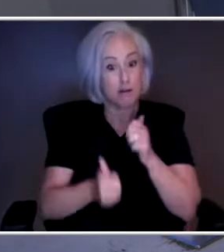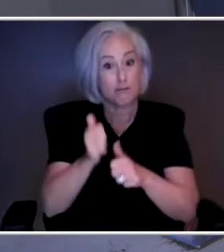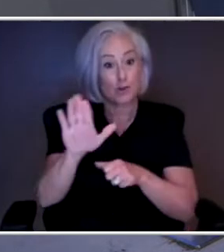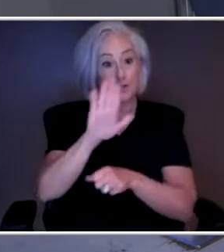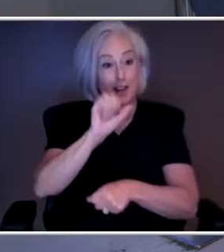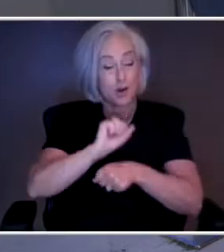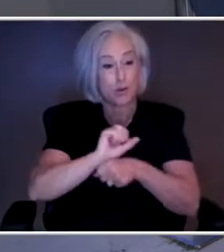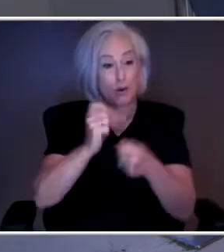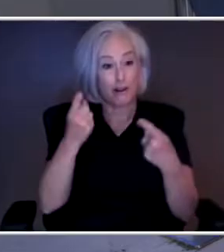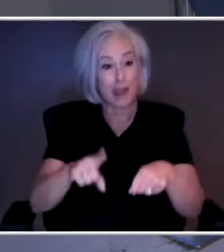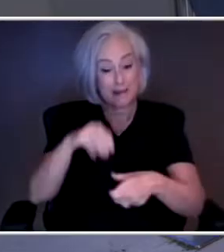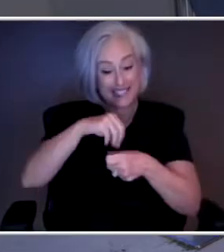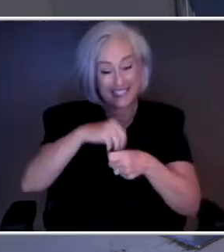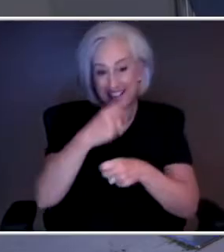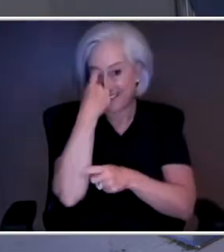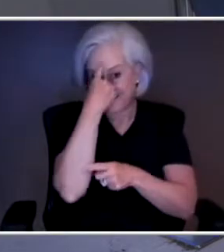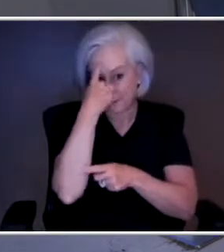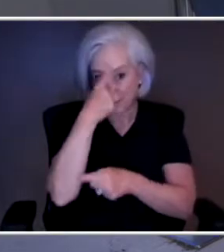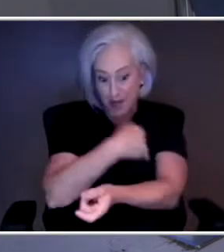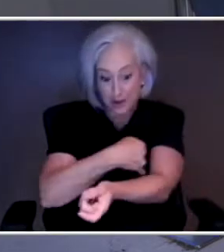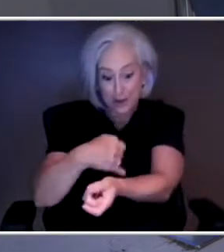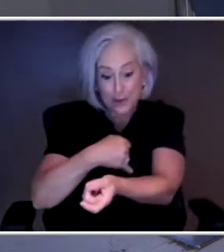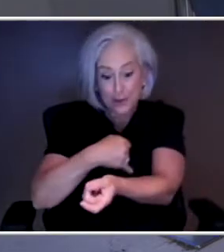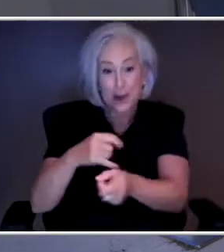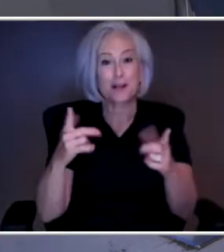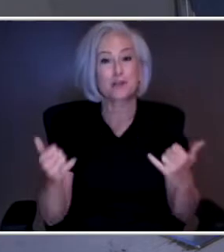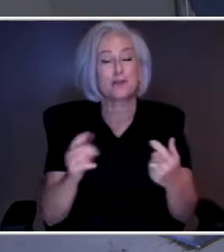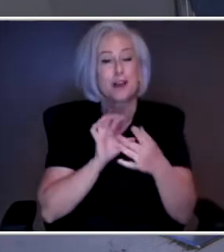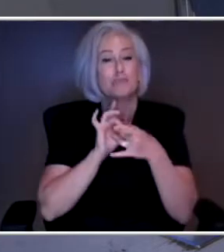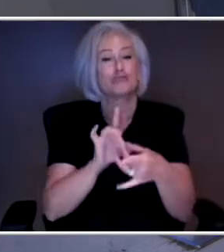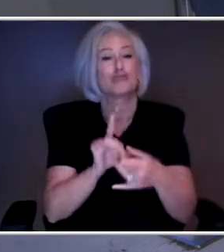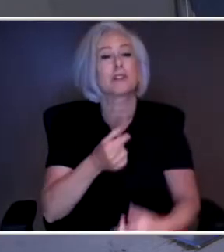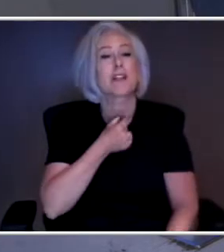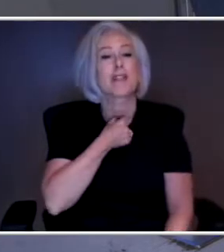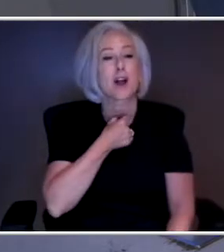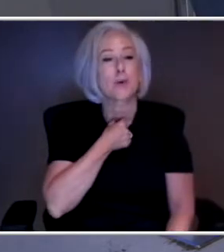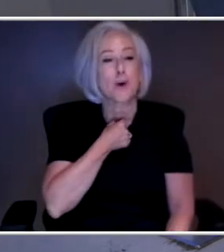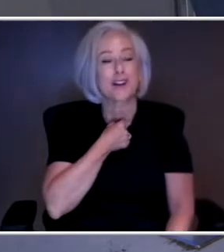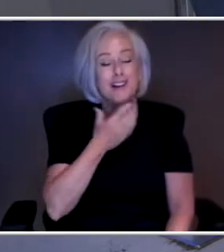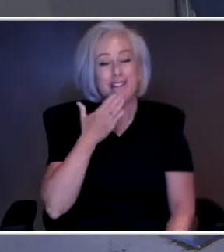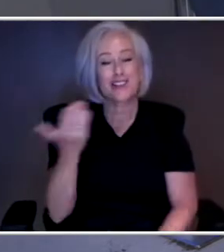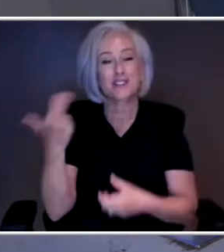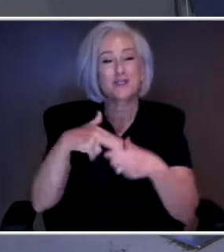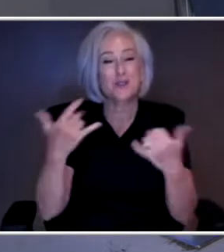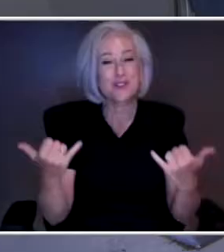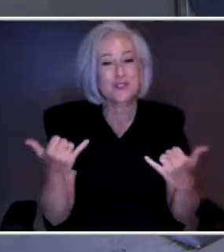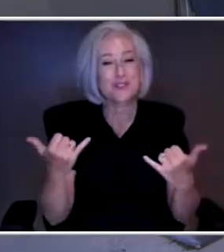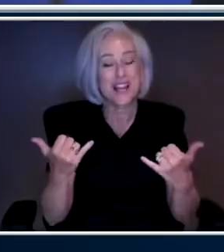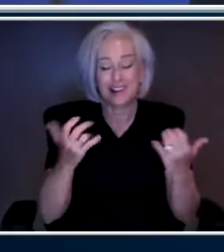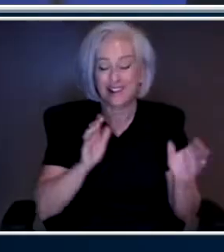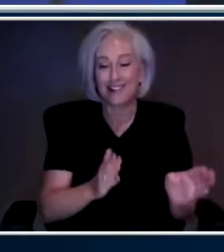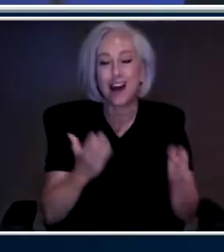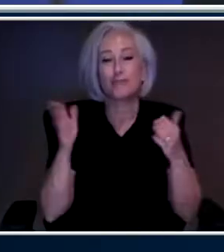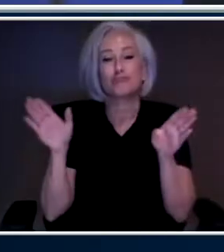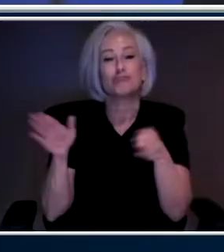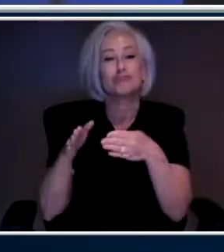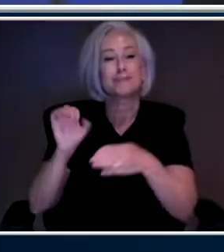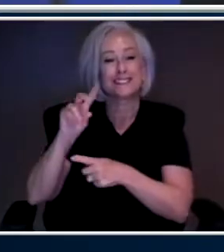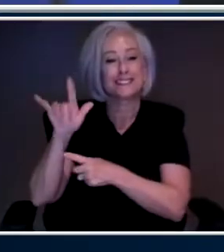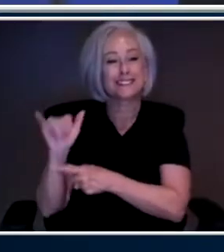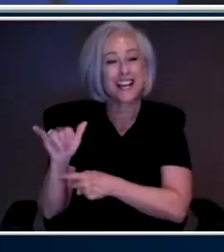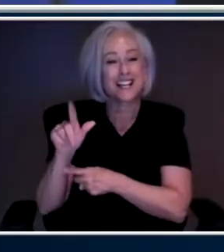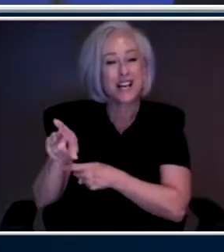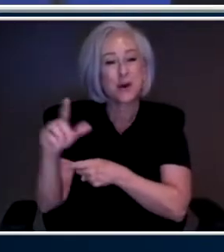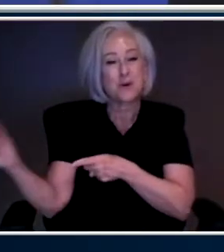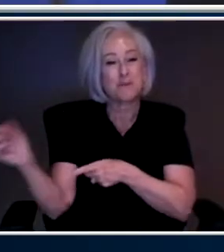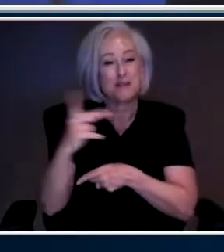talking about the thyroid. So, guys, good to have you here with us. We're going to talk to you in just a moment, but I want to get back to Sandy because she's going to take us back to